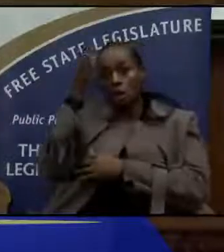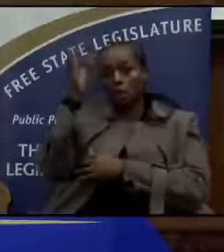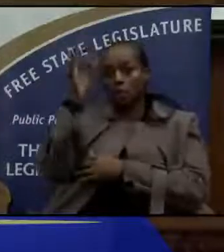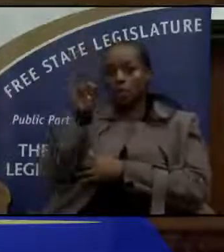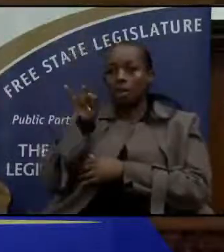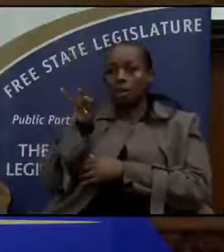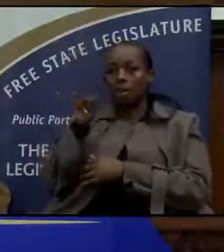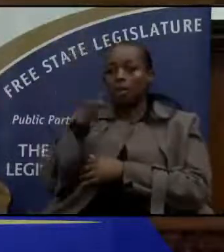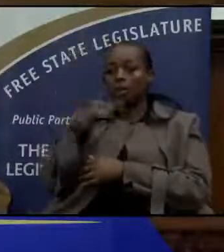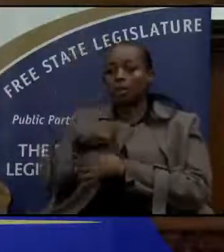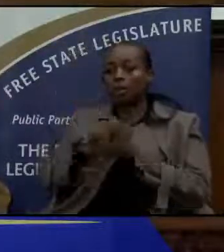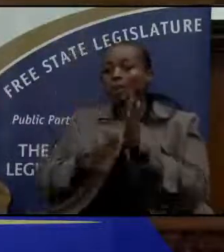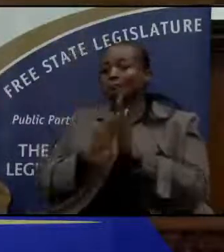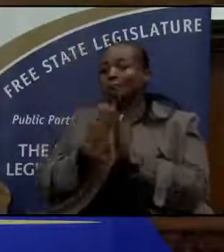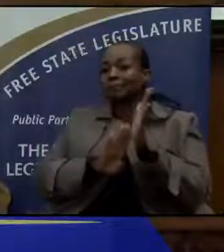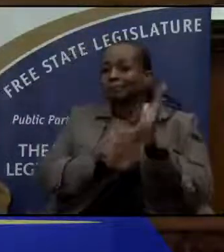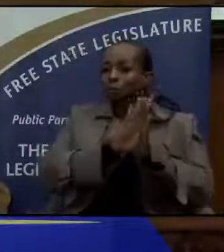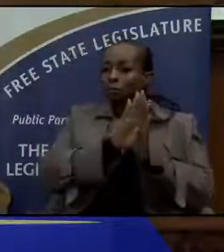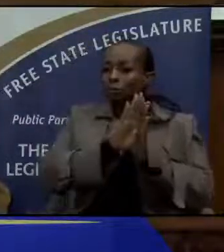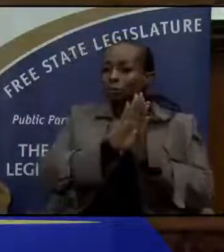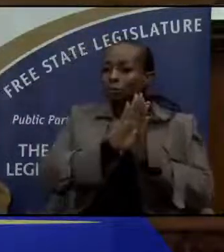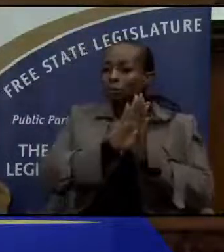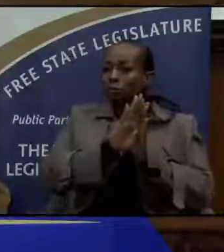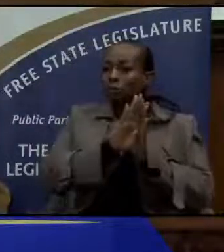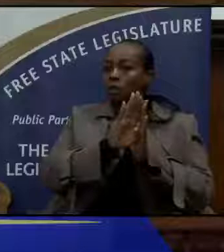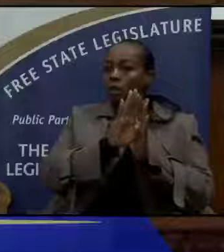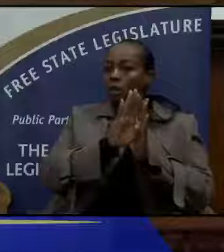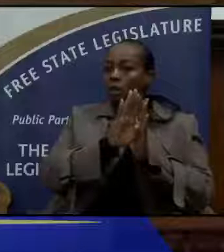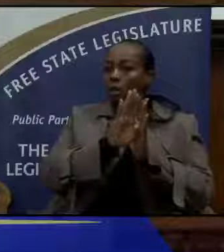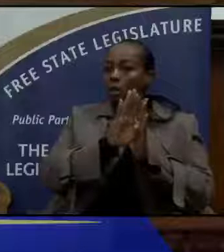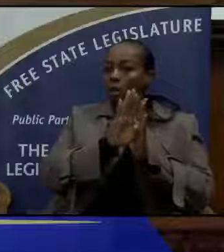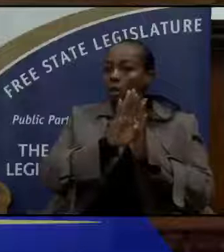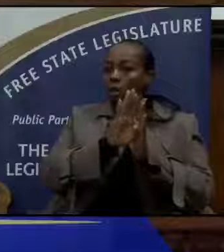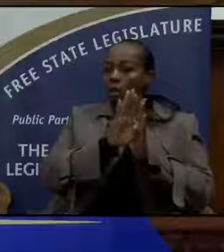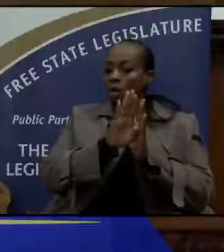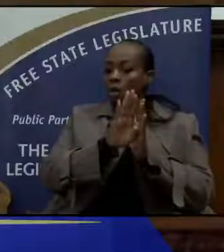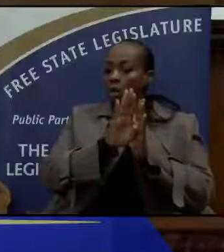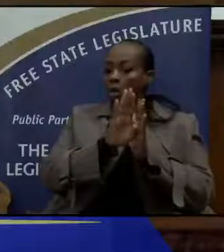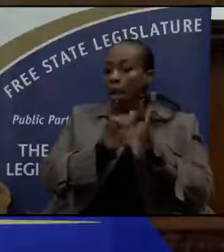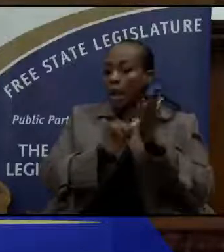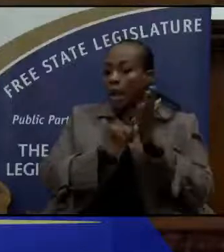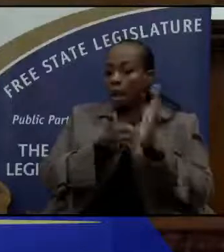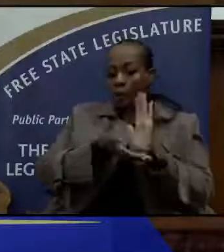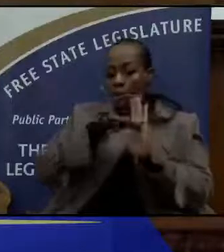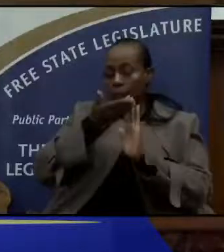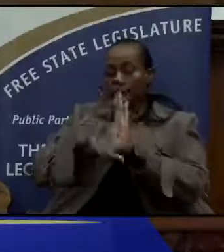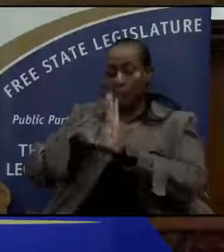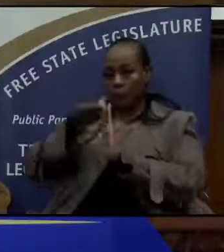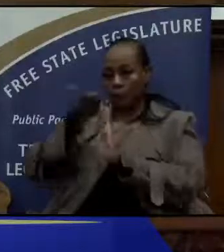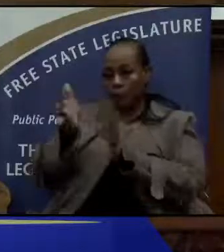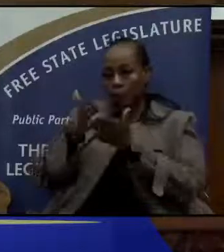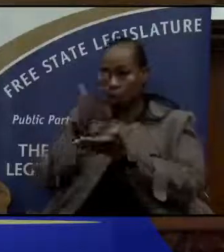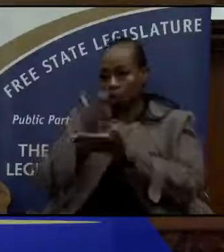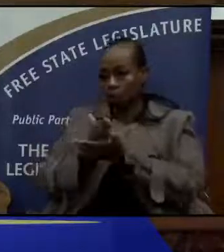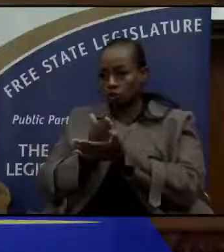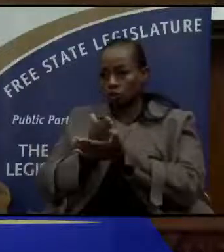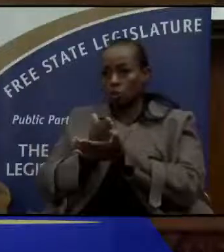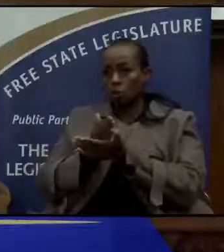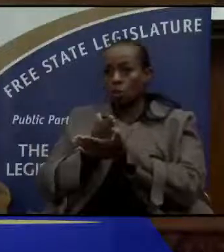will increase the capacity of our state law advisors to deal with the rising number